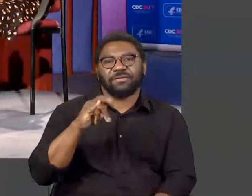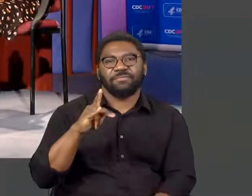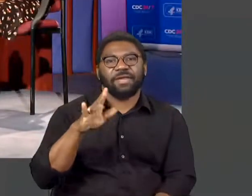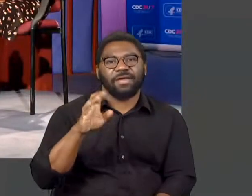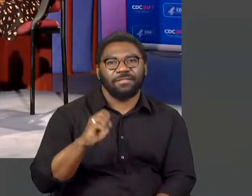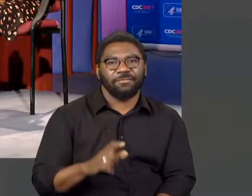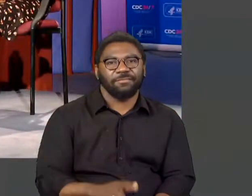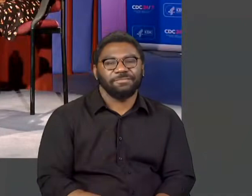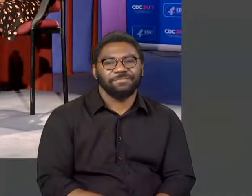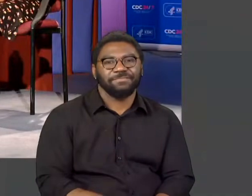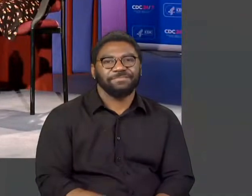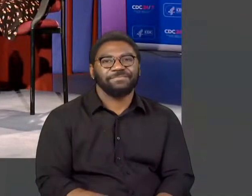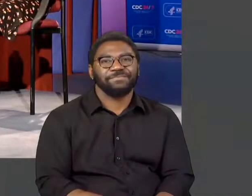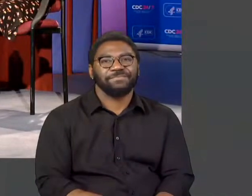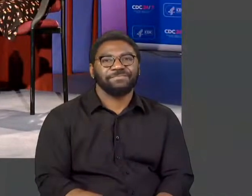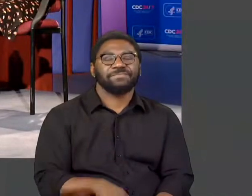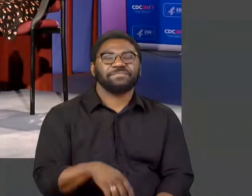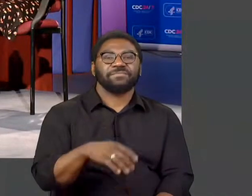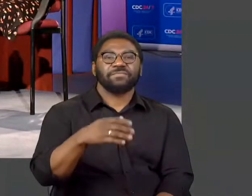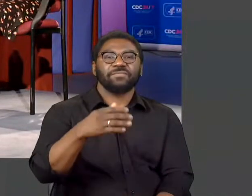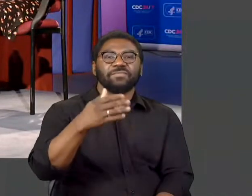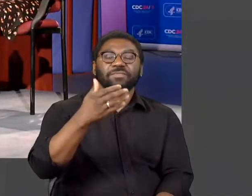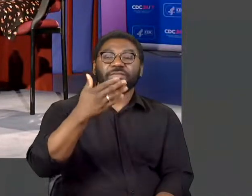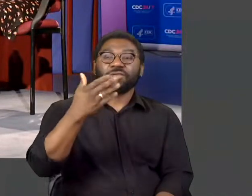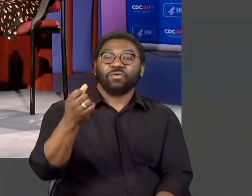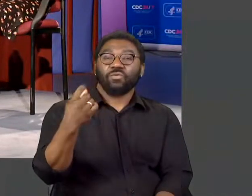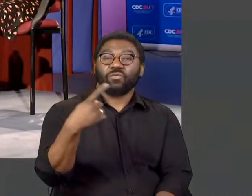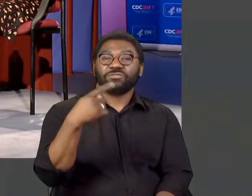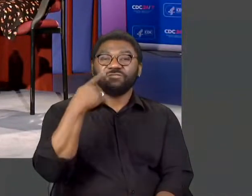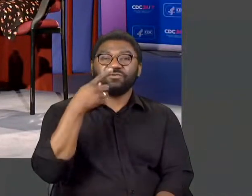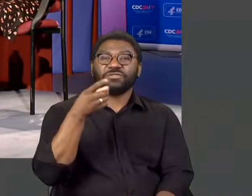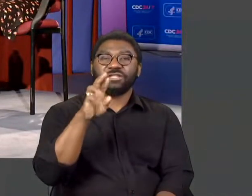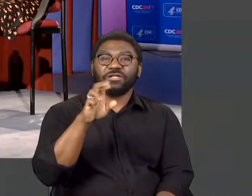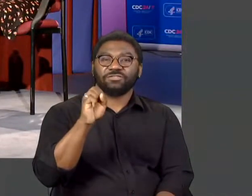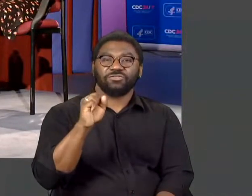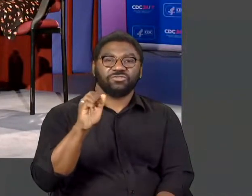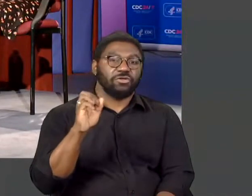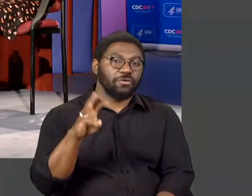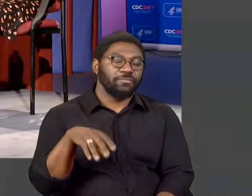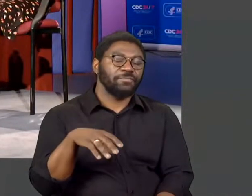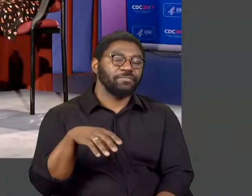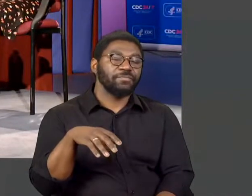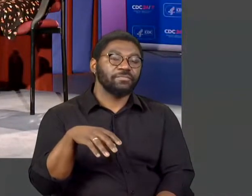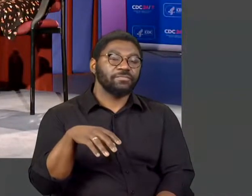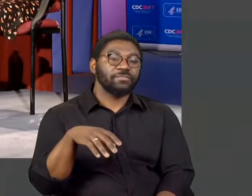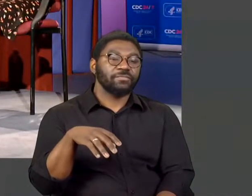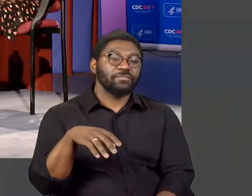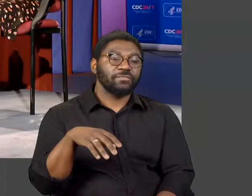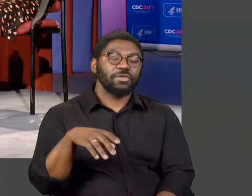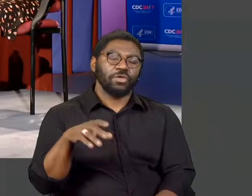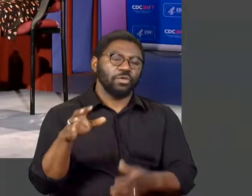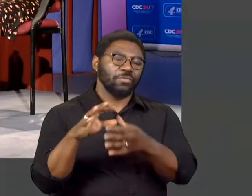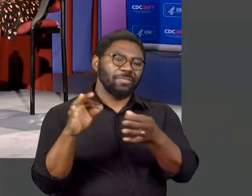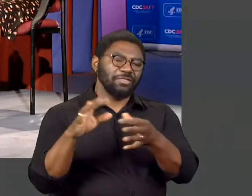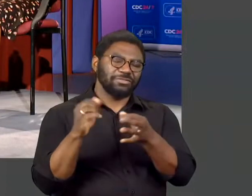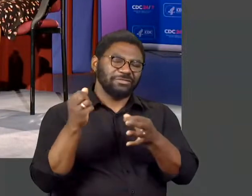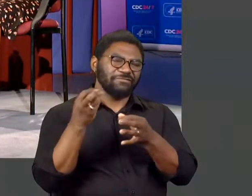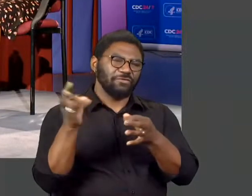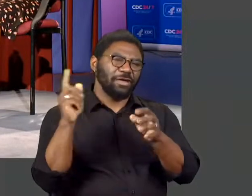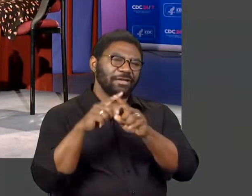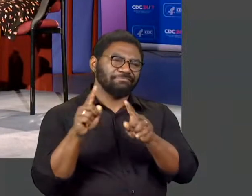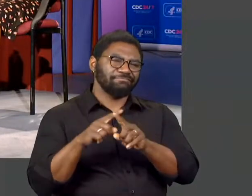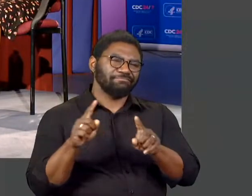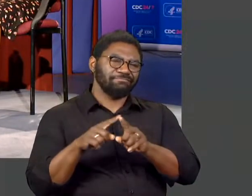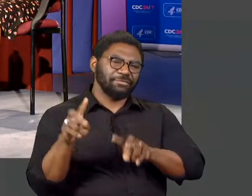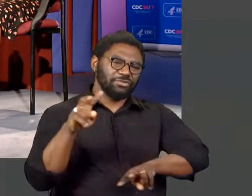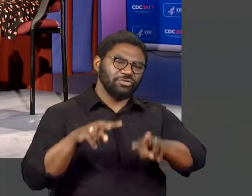Thank you so much. We have a question coming in from Dr. Shah. So you mentioned a variety of surveillance strategies,